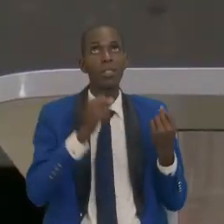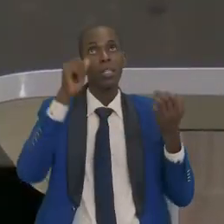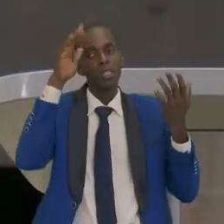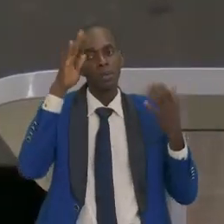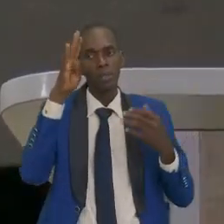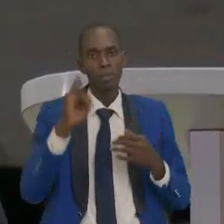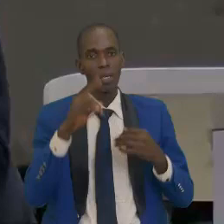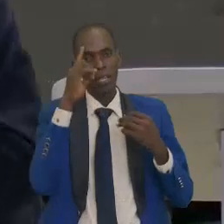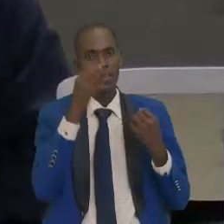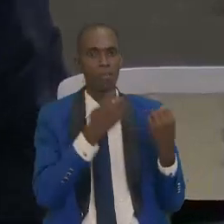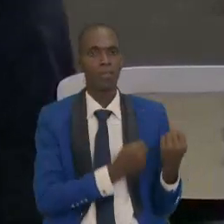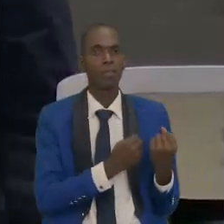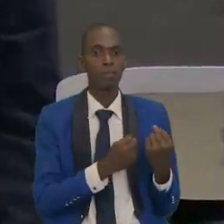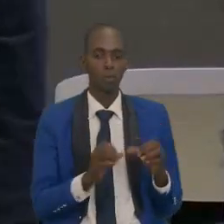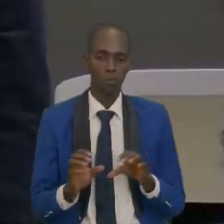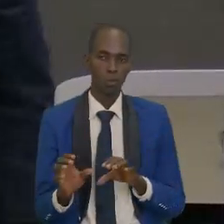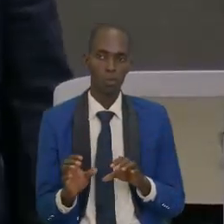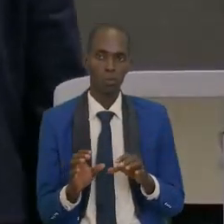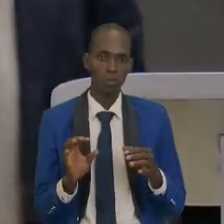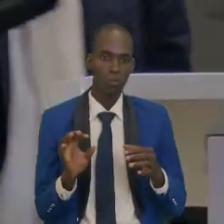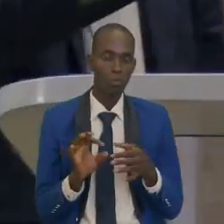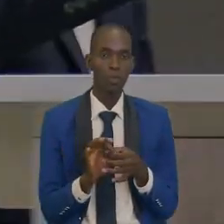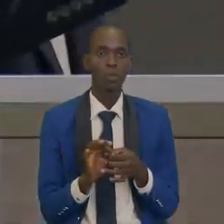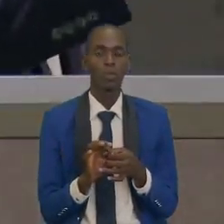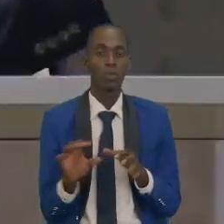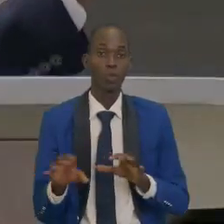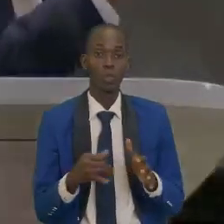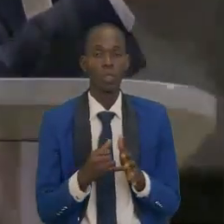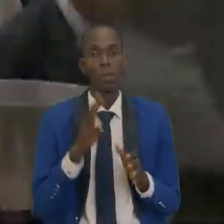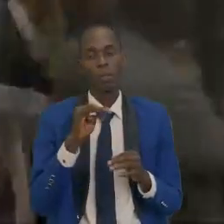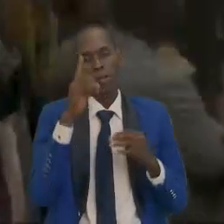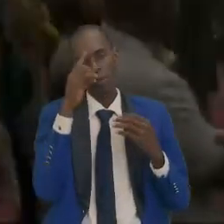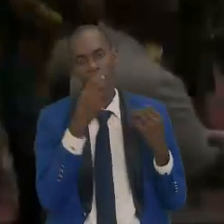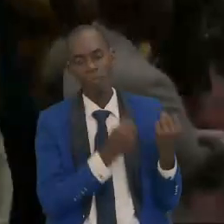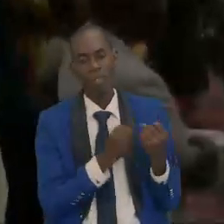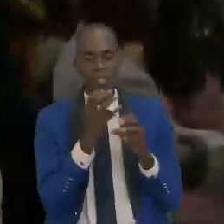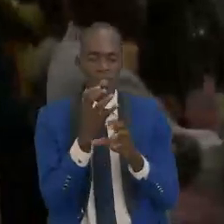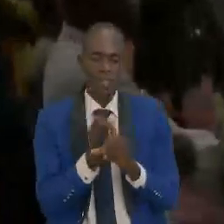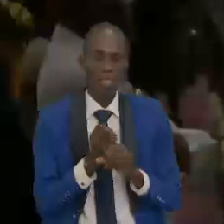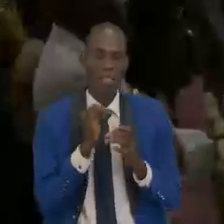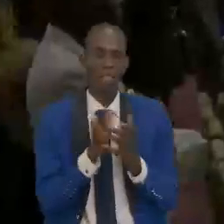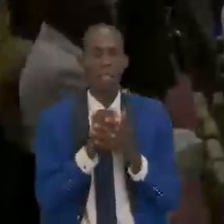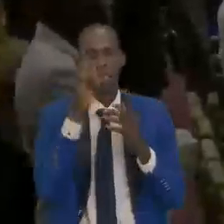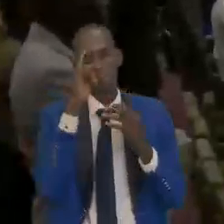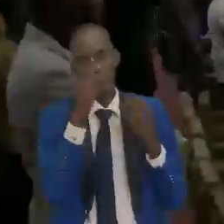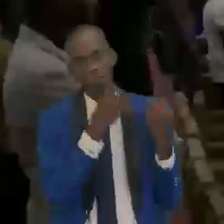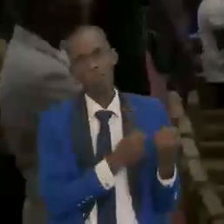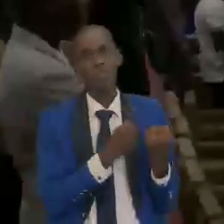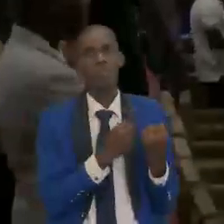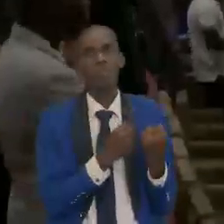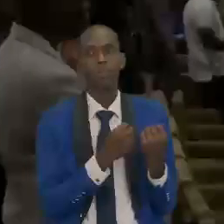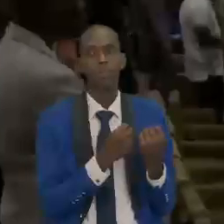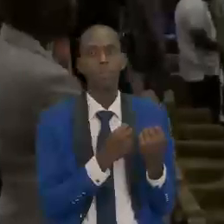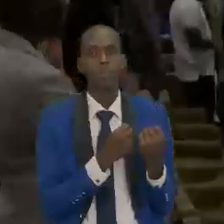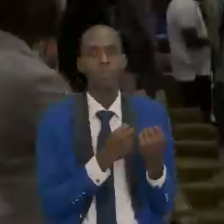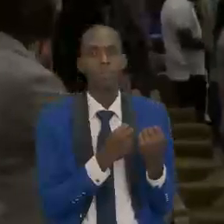faith doing by faith obtain that faith obtain that faith in the